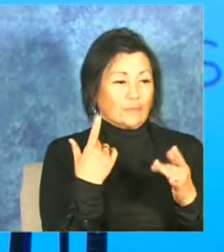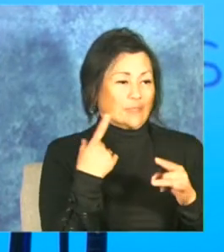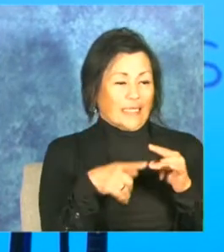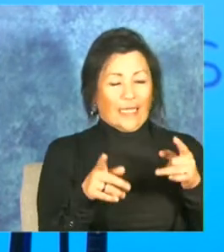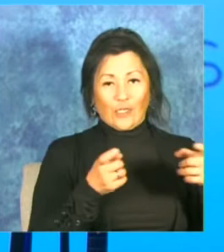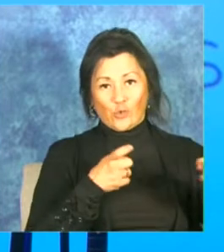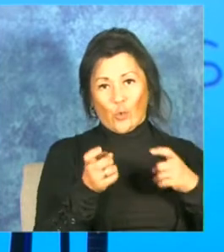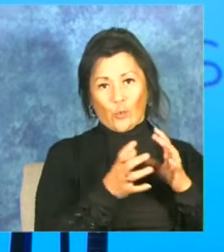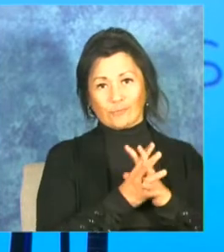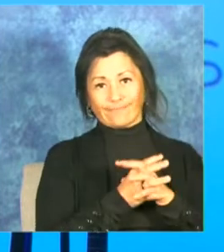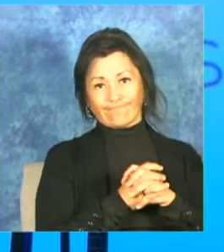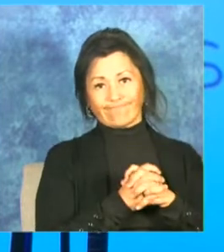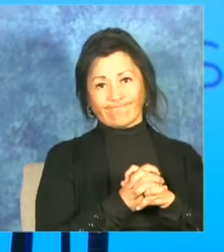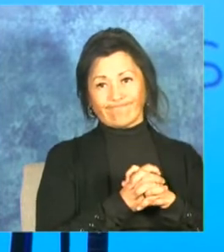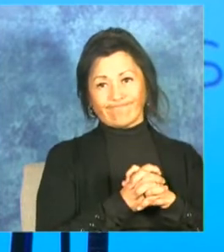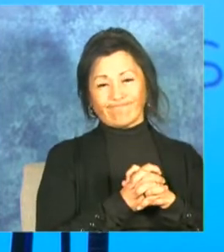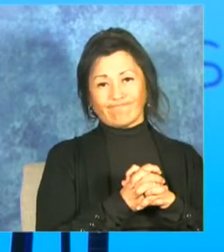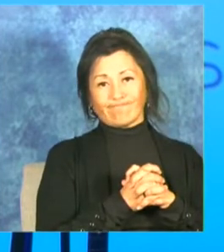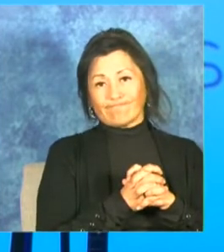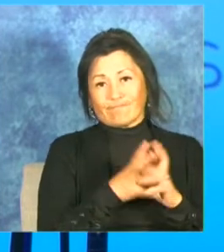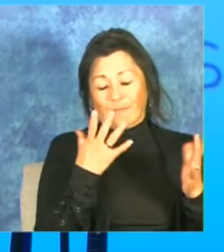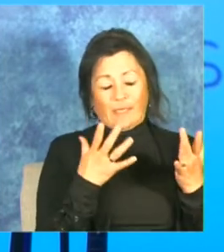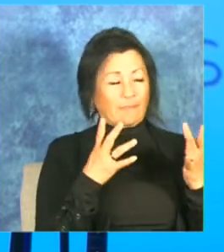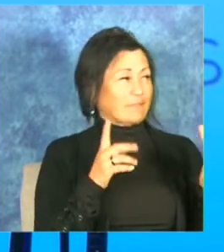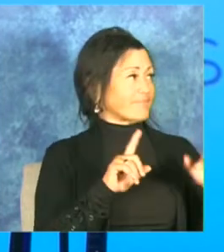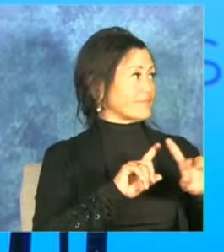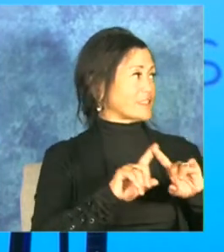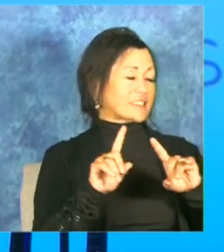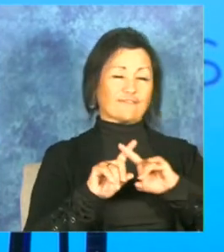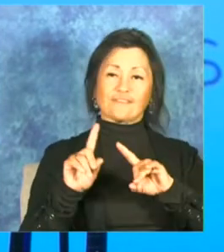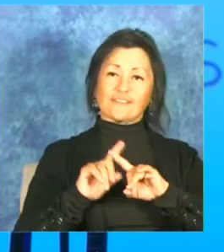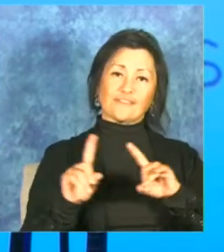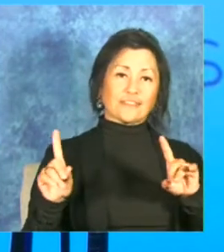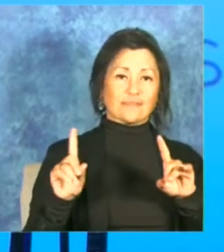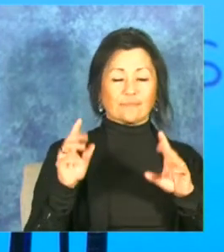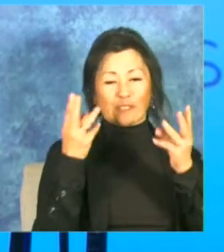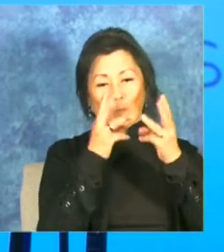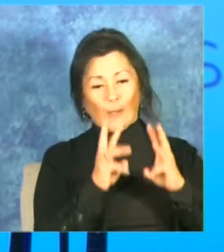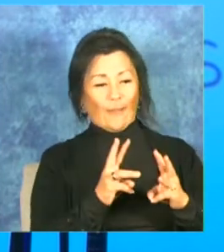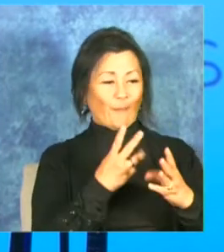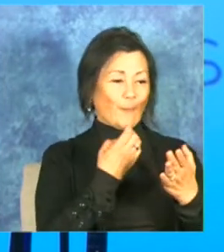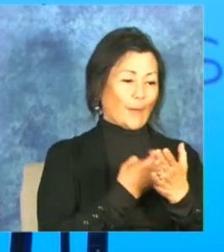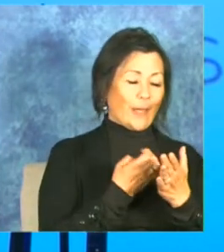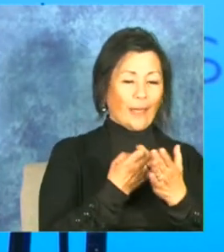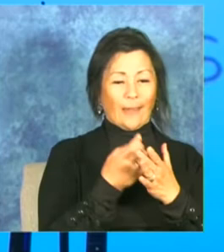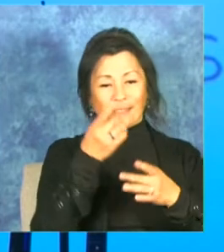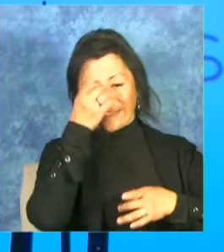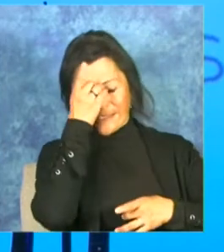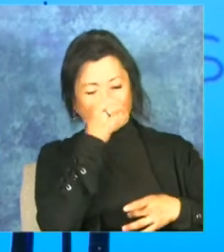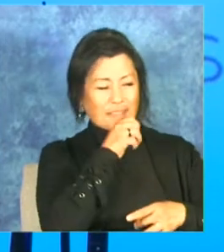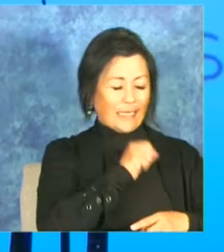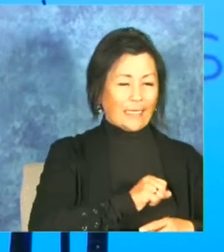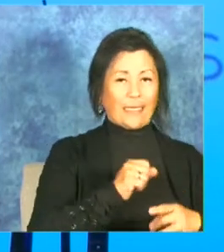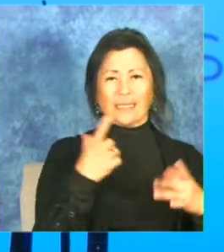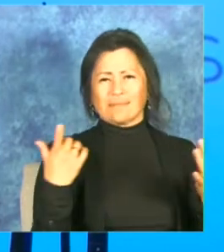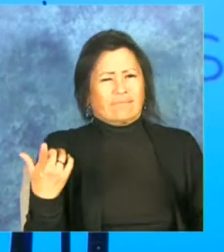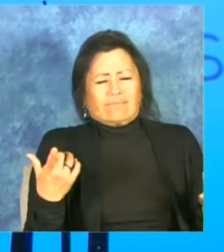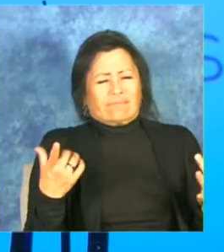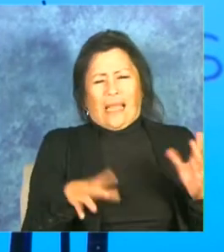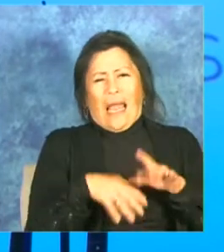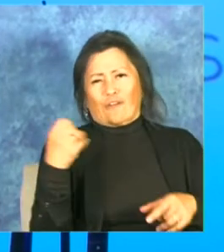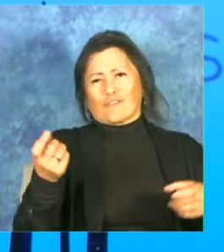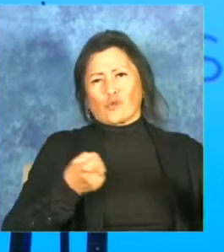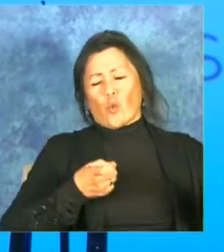control. It can be any number of facets: weather, economy, other people, diseases, aging. It's just out of our